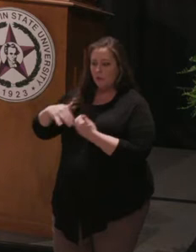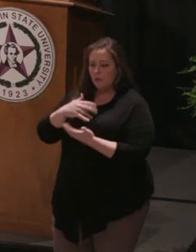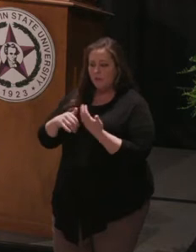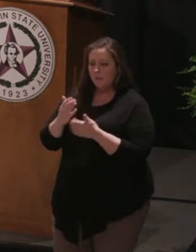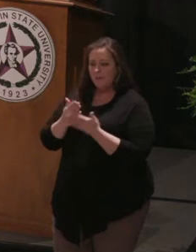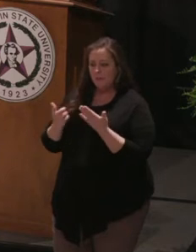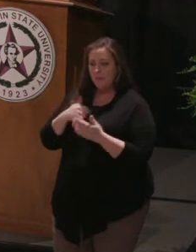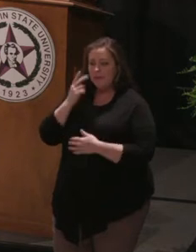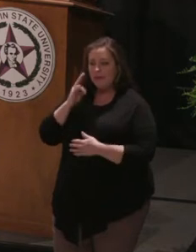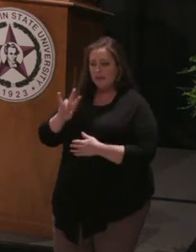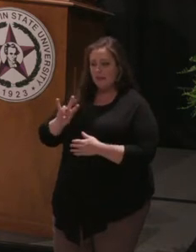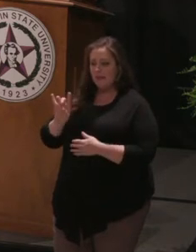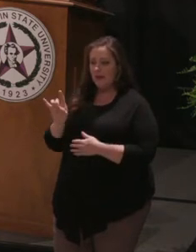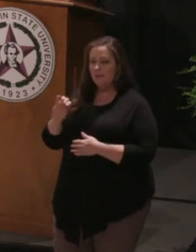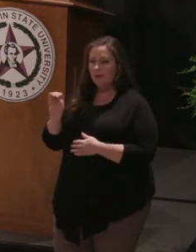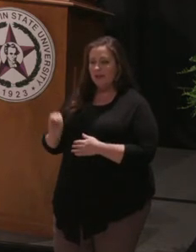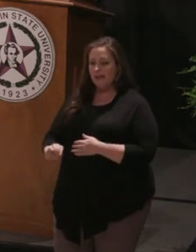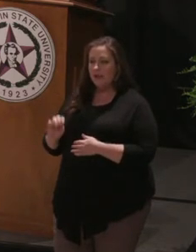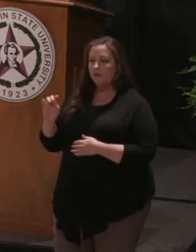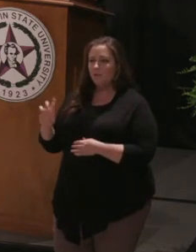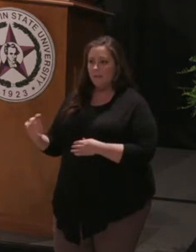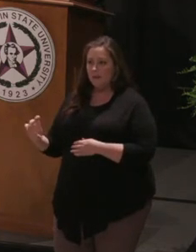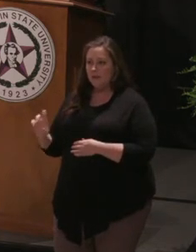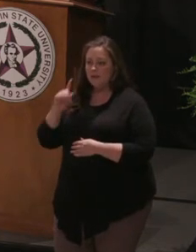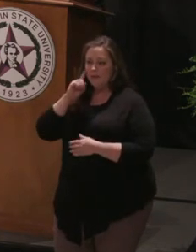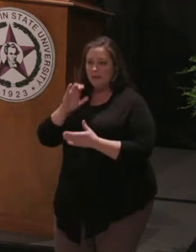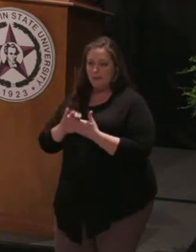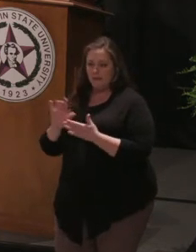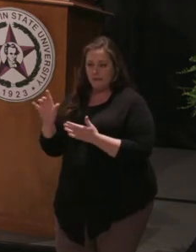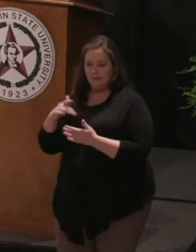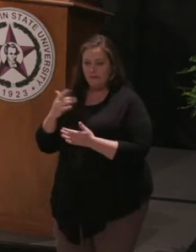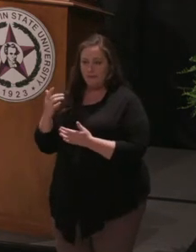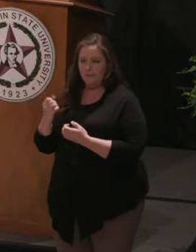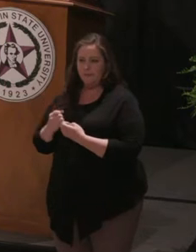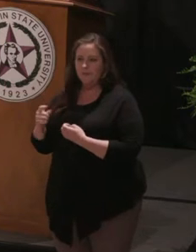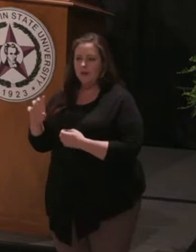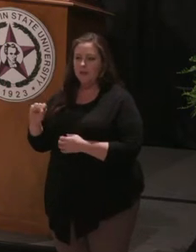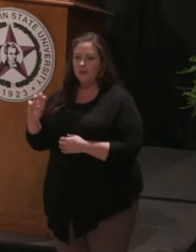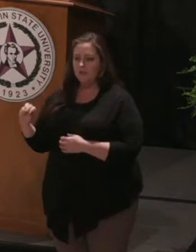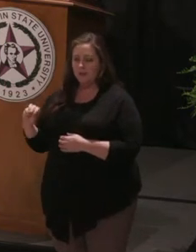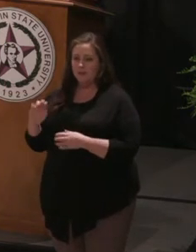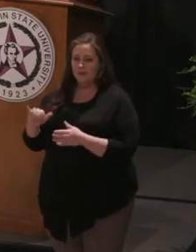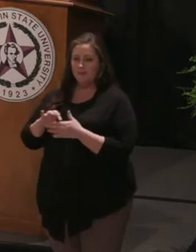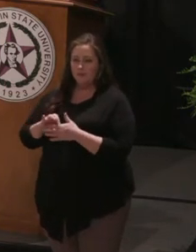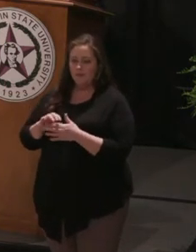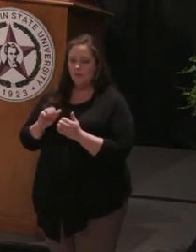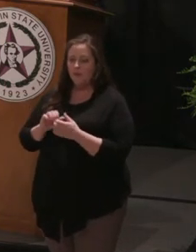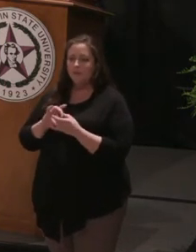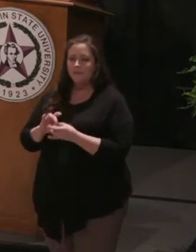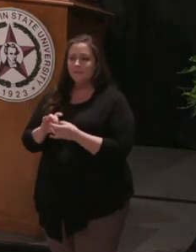see that 78% of Republicans believe that social media content when it comes